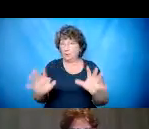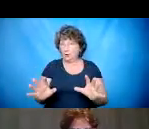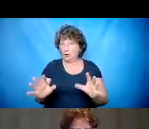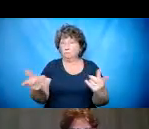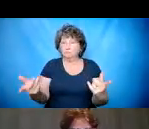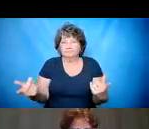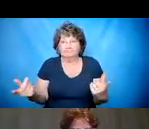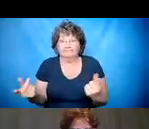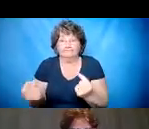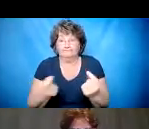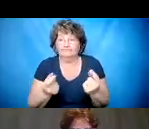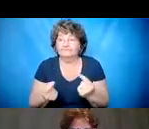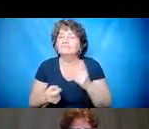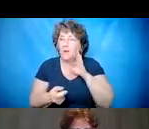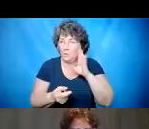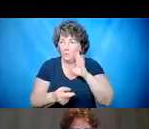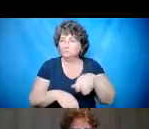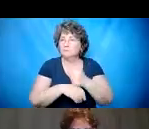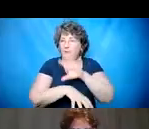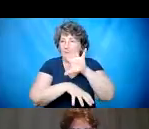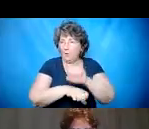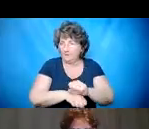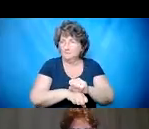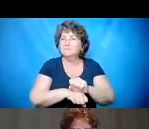then an appointment is scheduled.